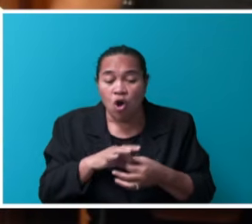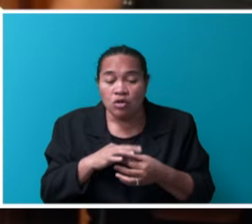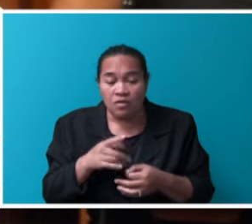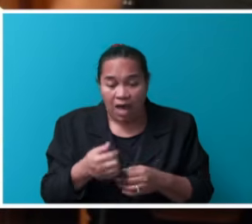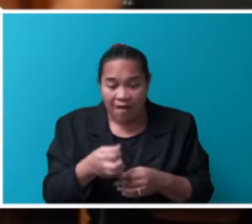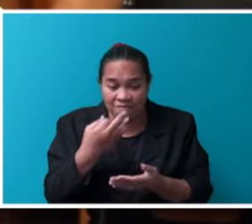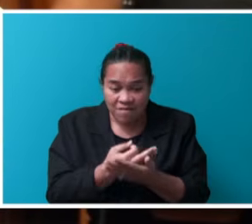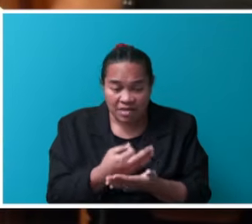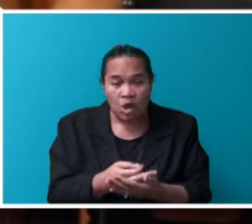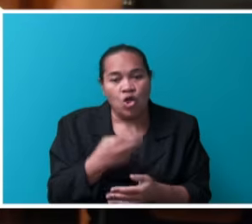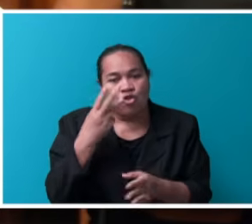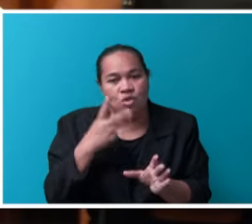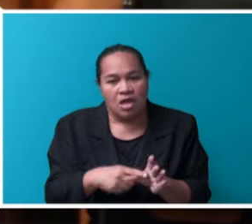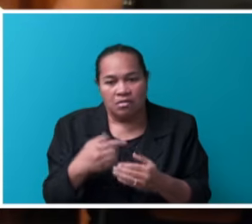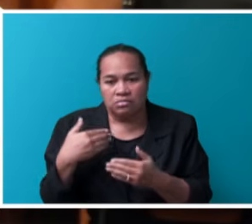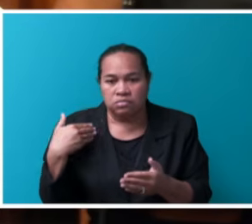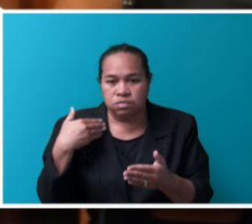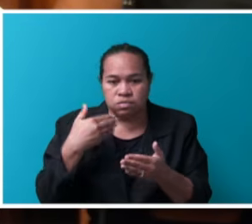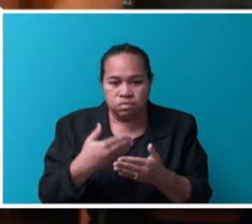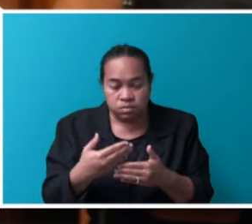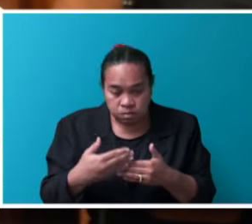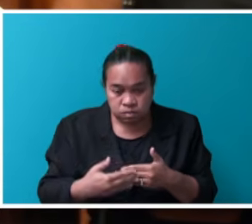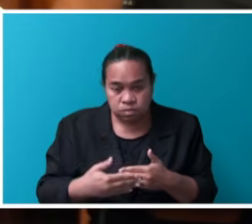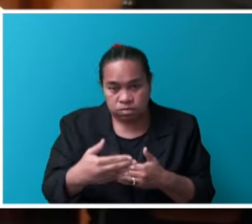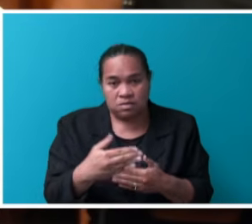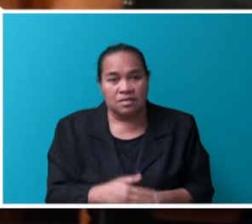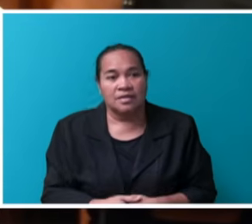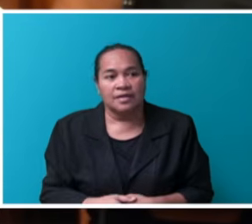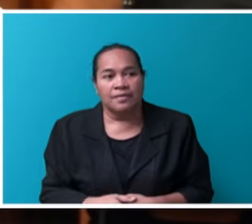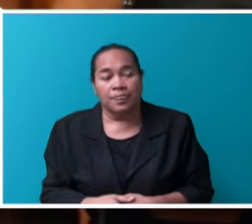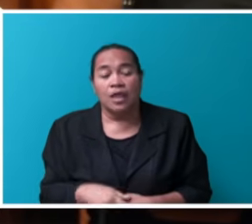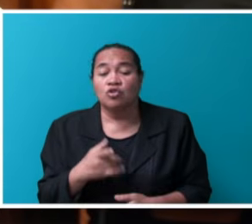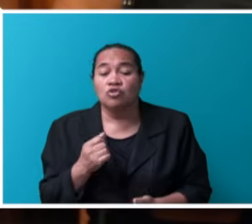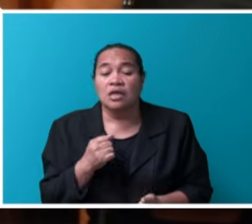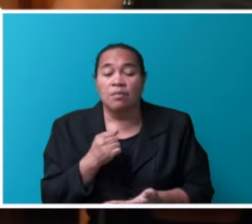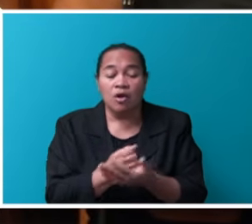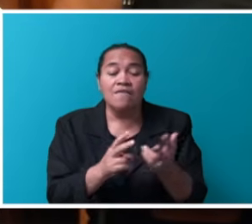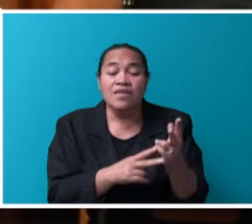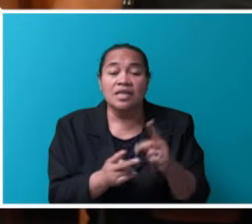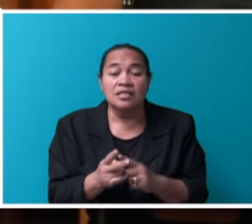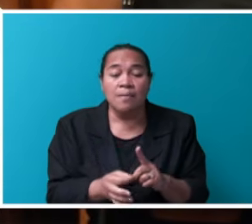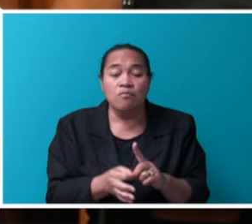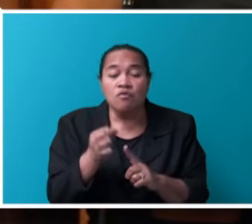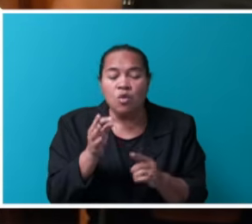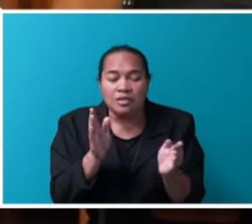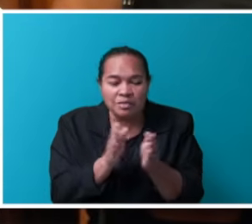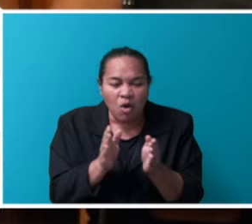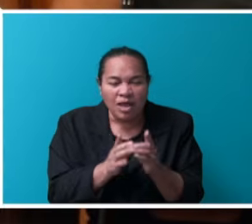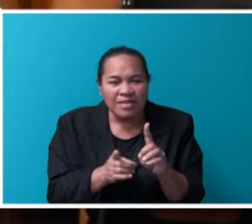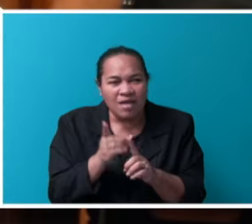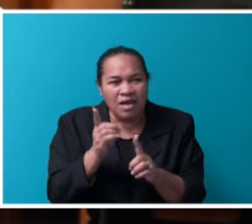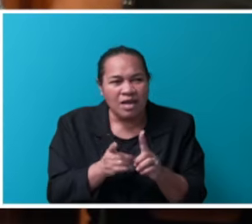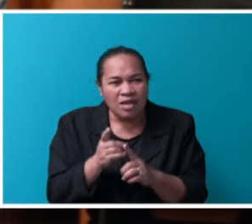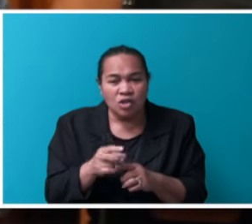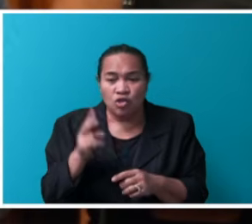3-year interest subsidy on loans through FDB and merchant finance. To support village improvement with small development works, $2 million